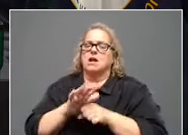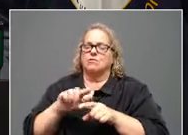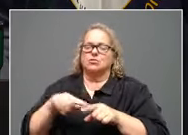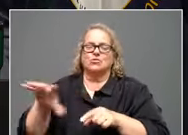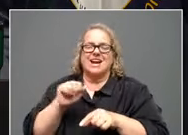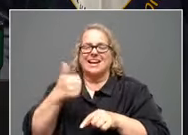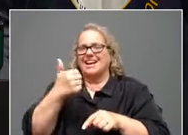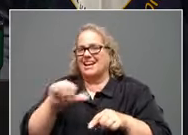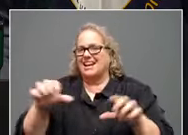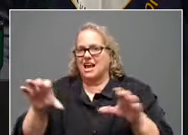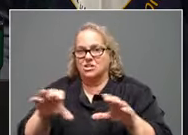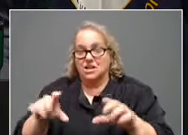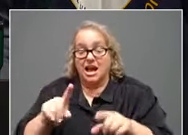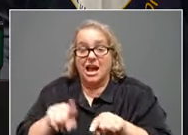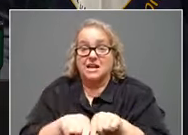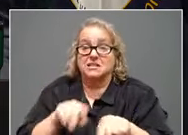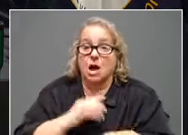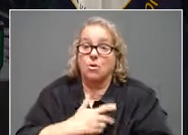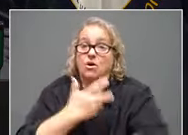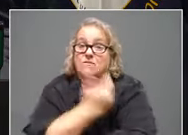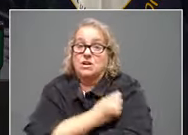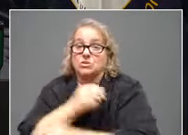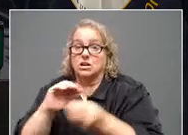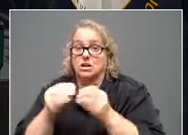our vaccination numbers continue to increase,